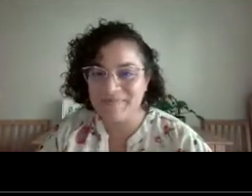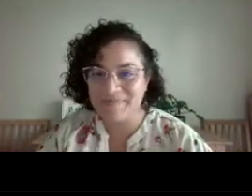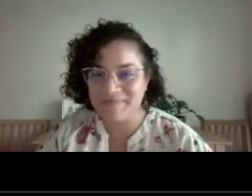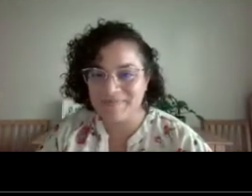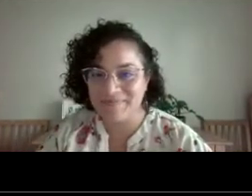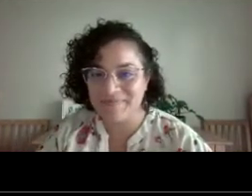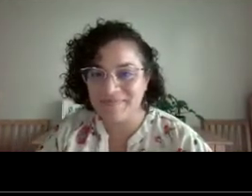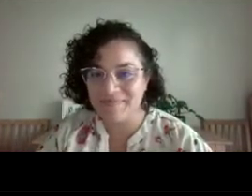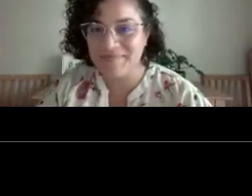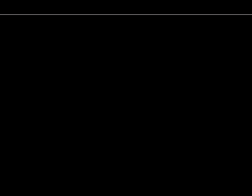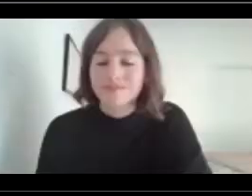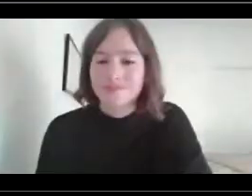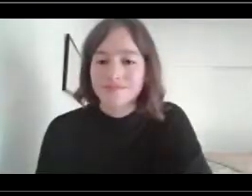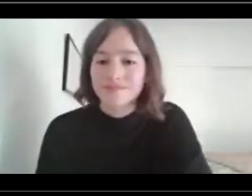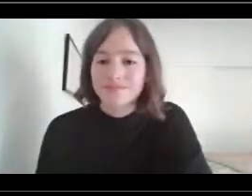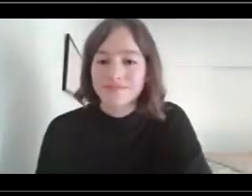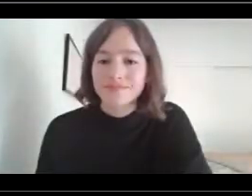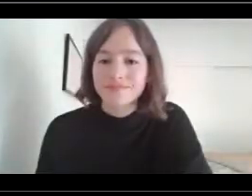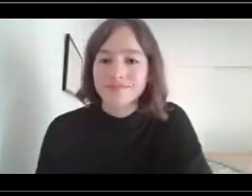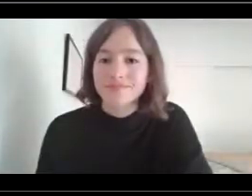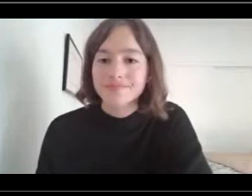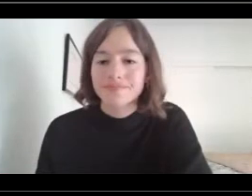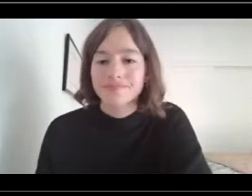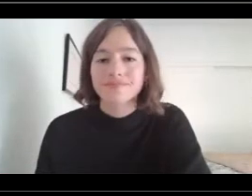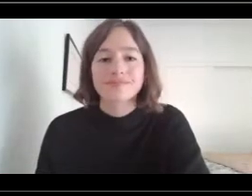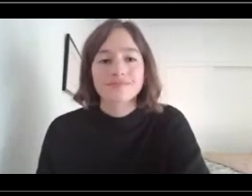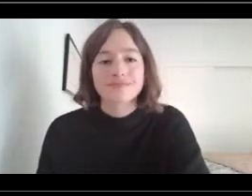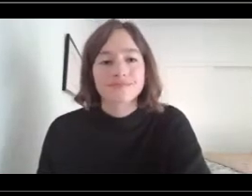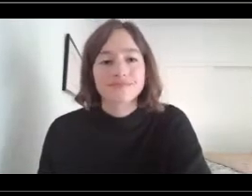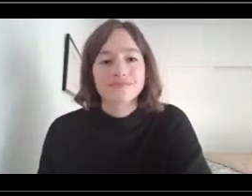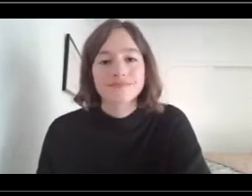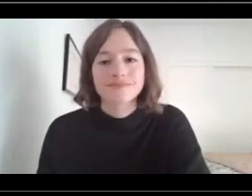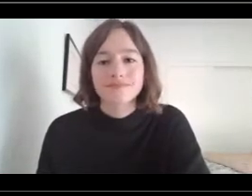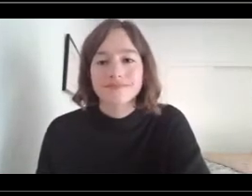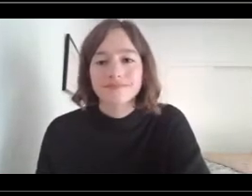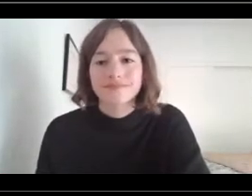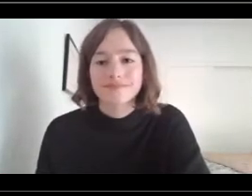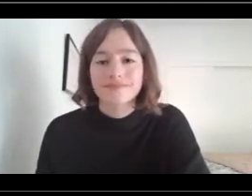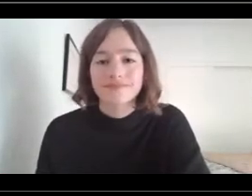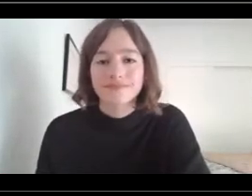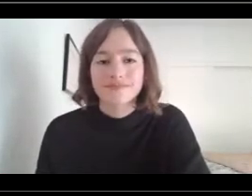This is Clarissa Falcon. If I can kind of make my first comments as a commissioner.